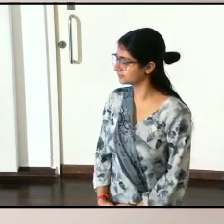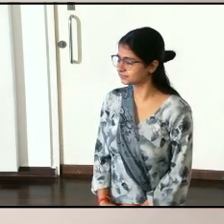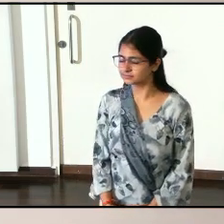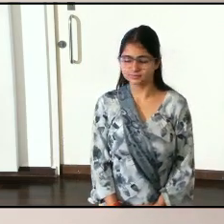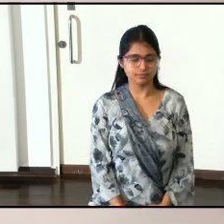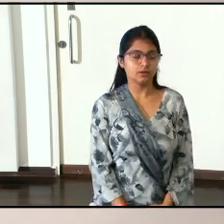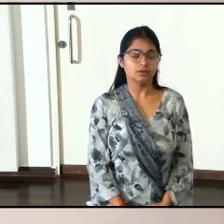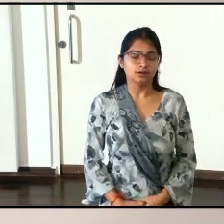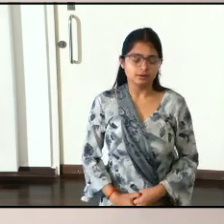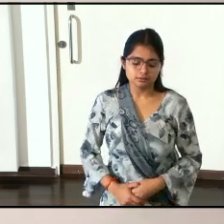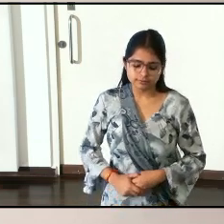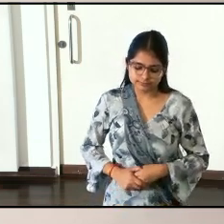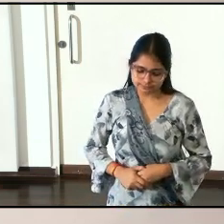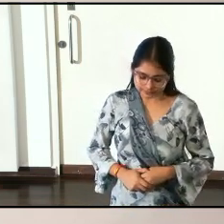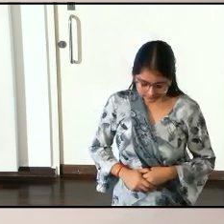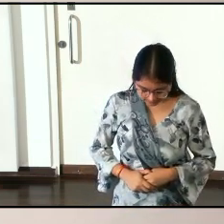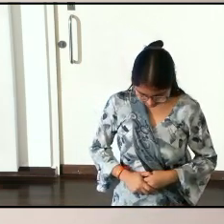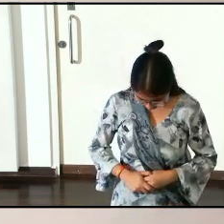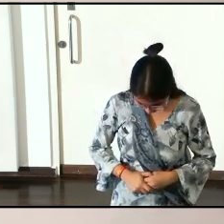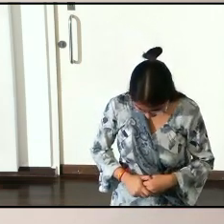So,